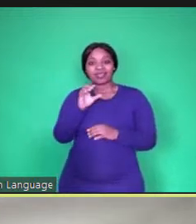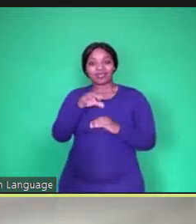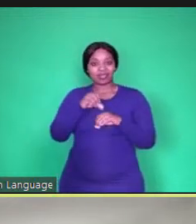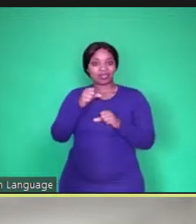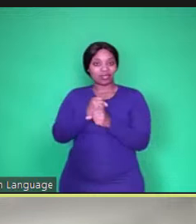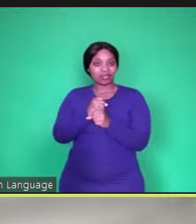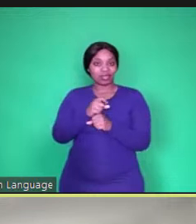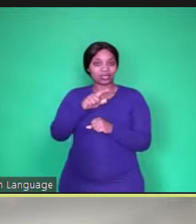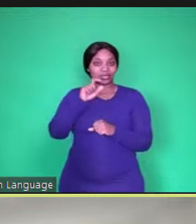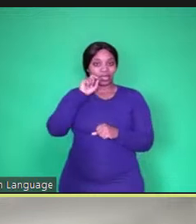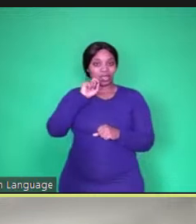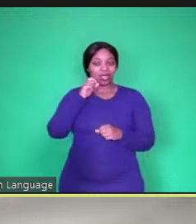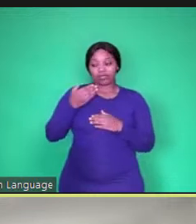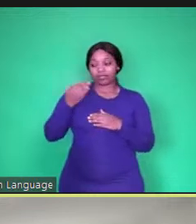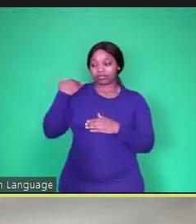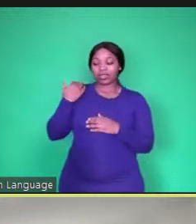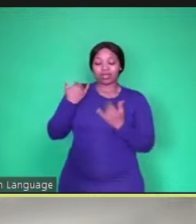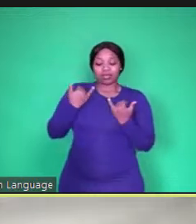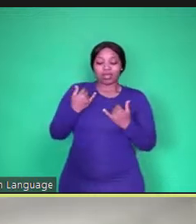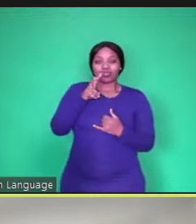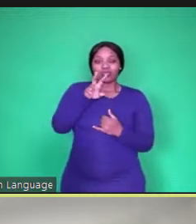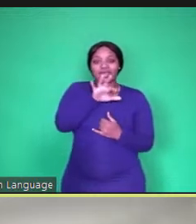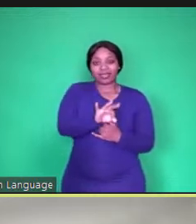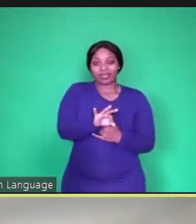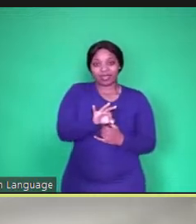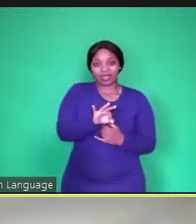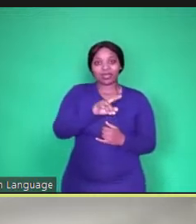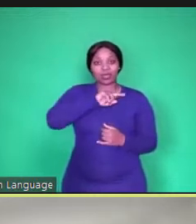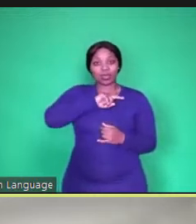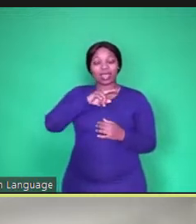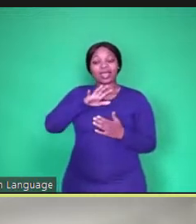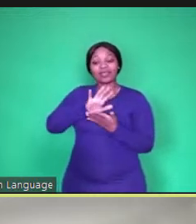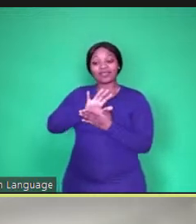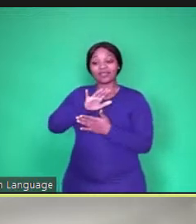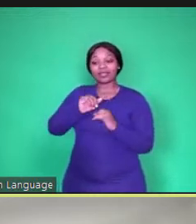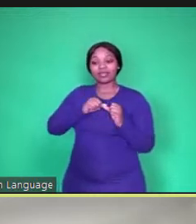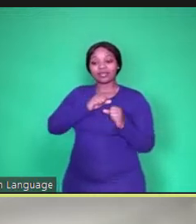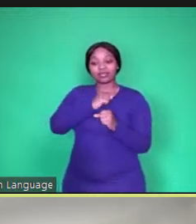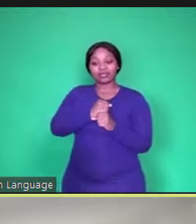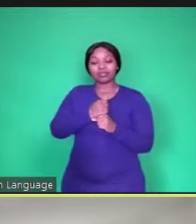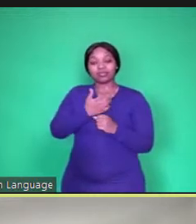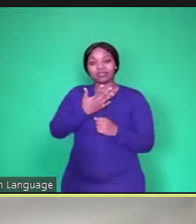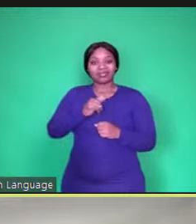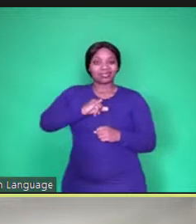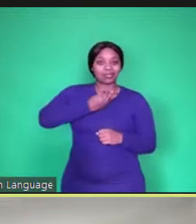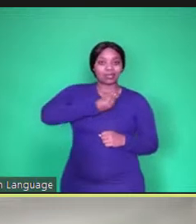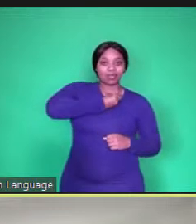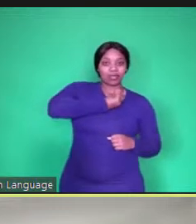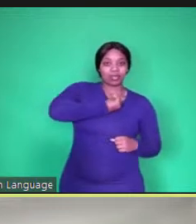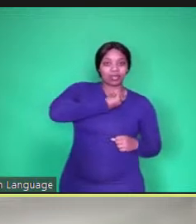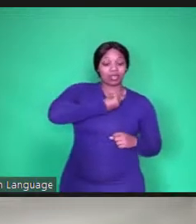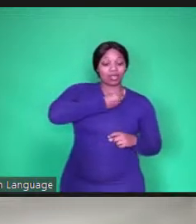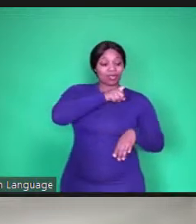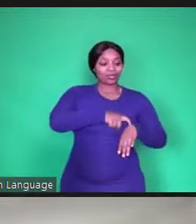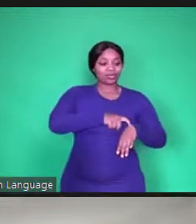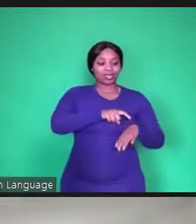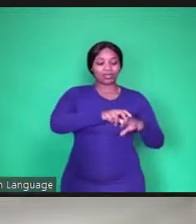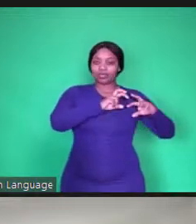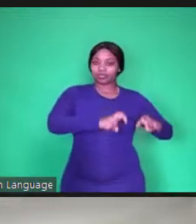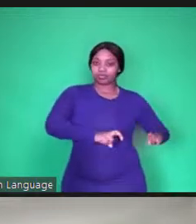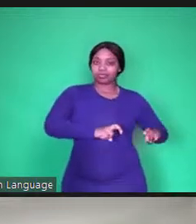now 23. So even though 15 years is quite young, over the duration of the panel,